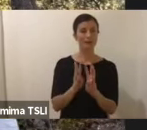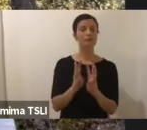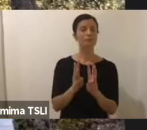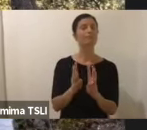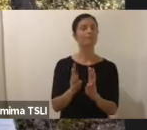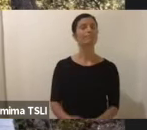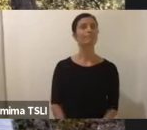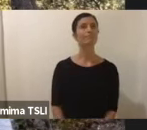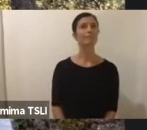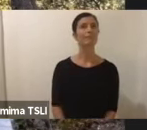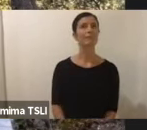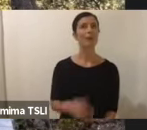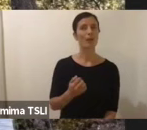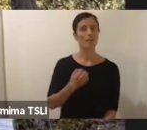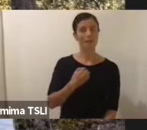have to say i um